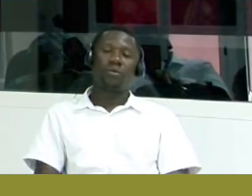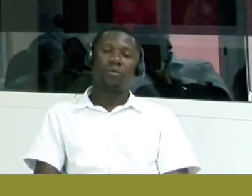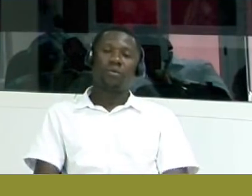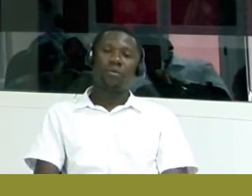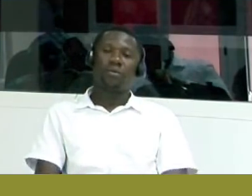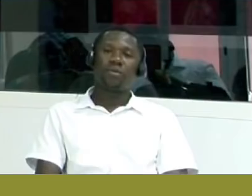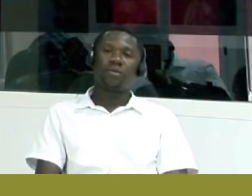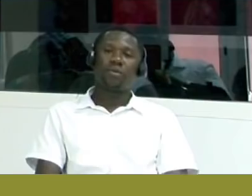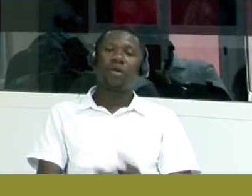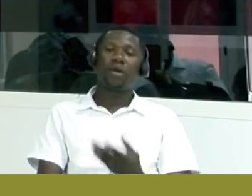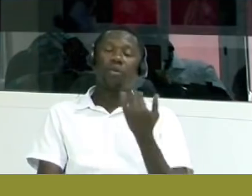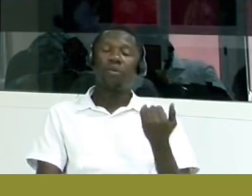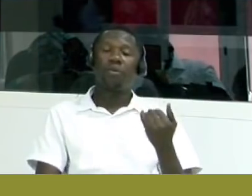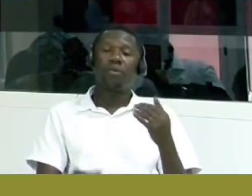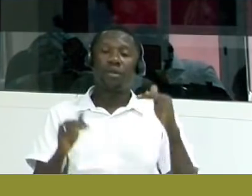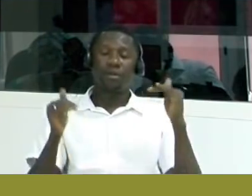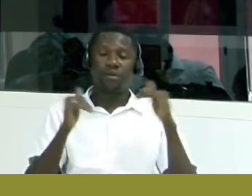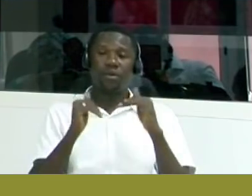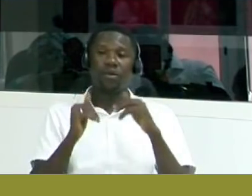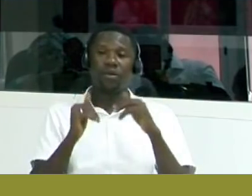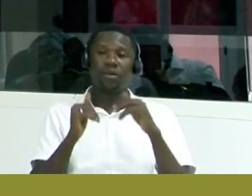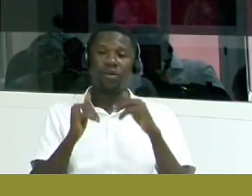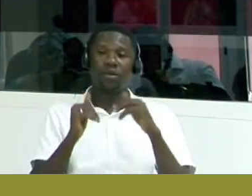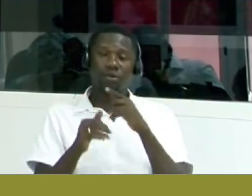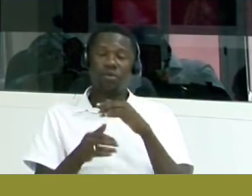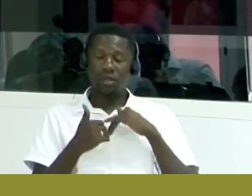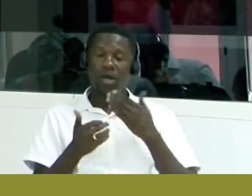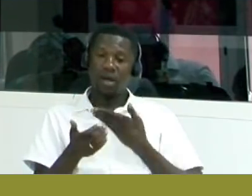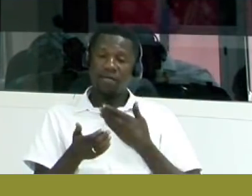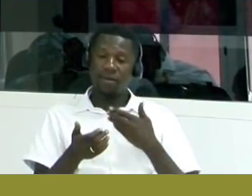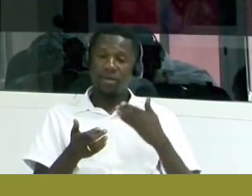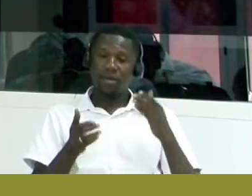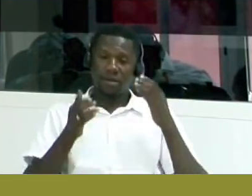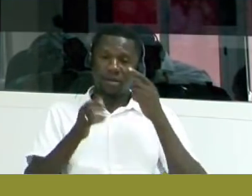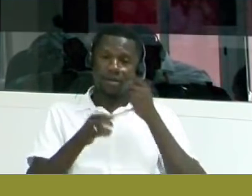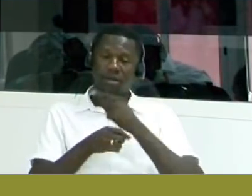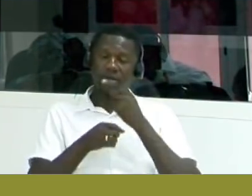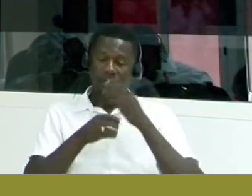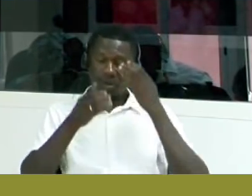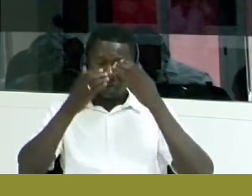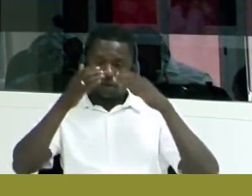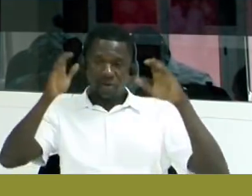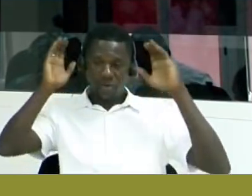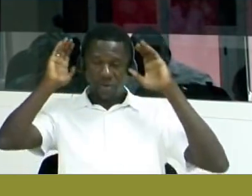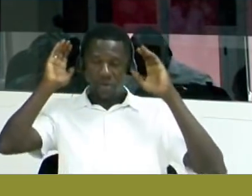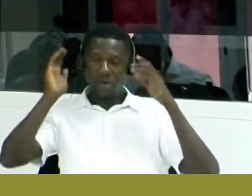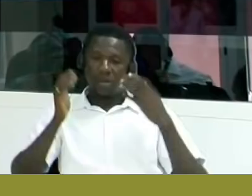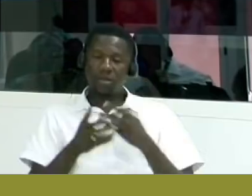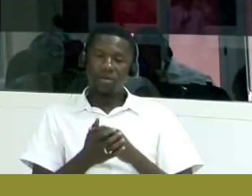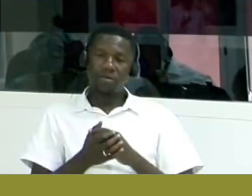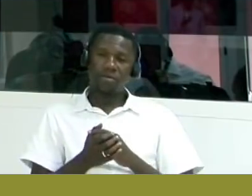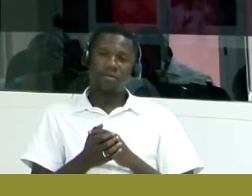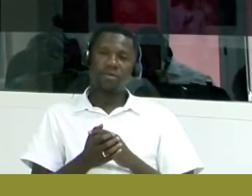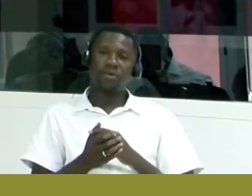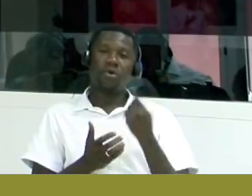police? At the Gambia College? Only one.